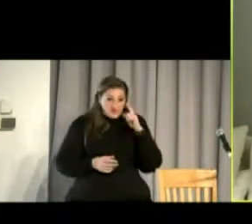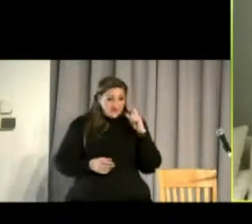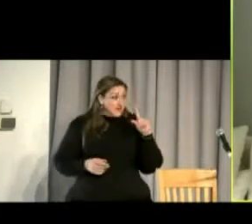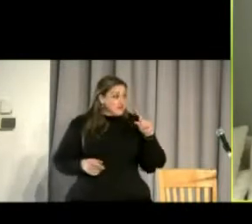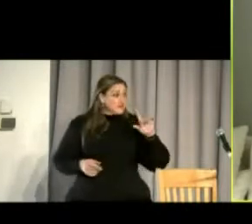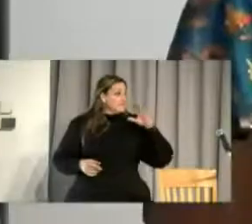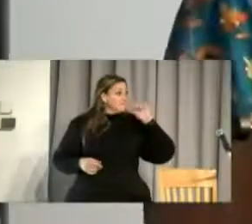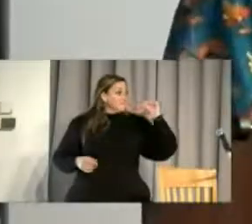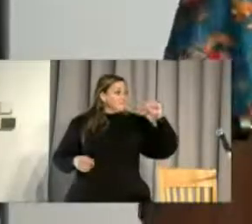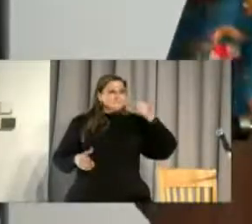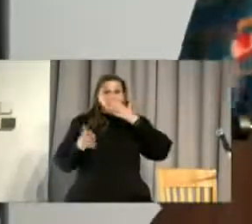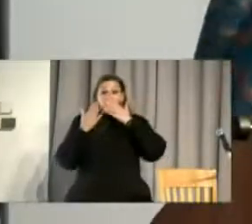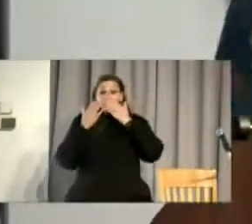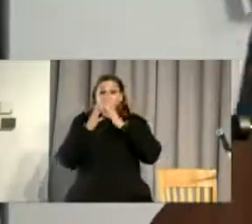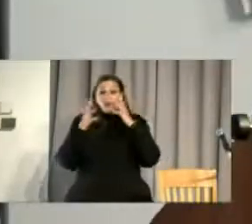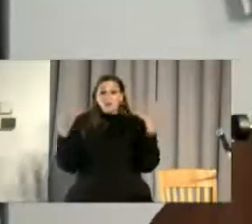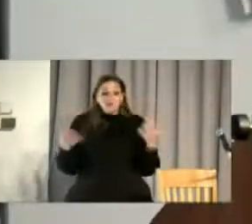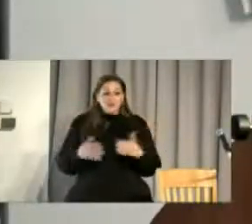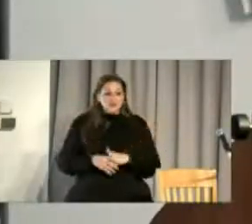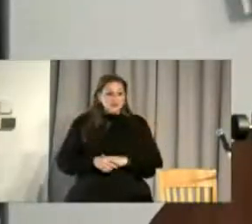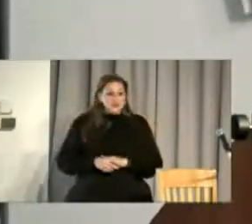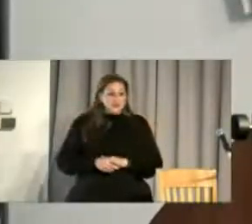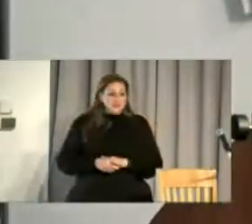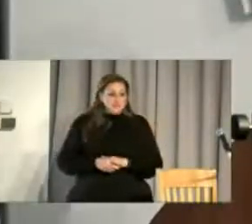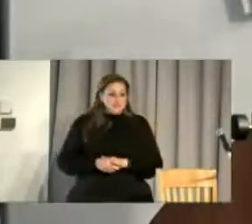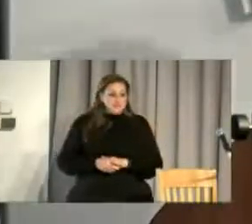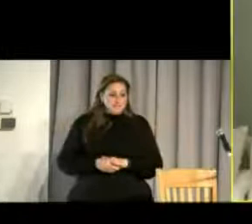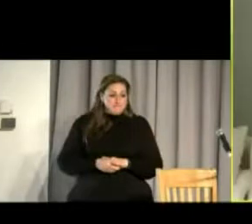Okay, thank you very much. Thank you.